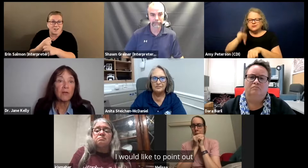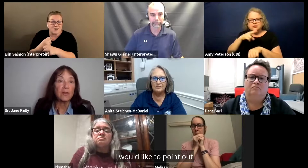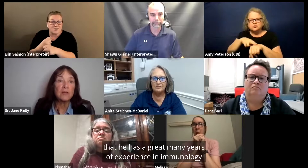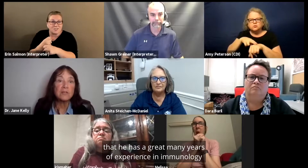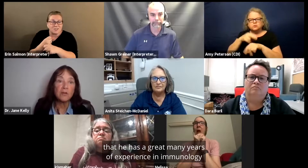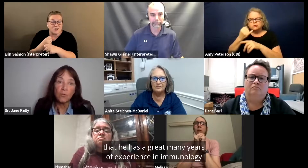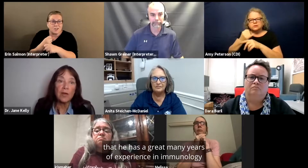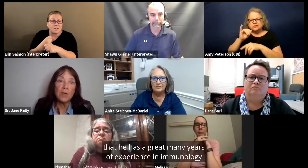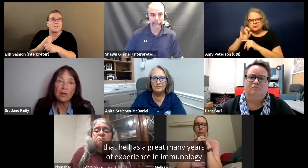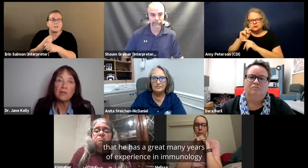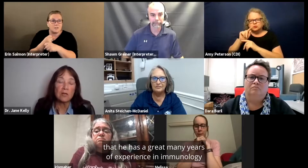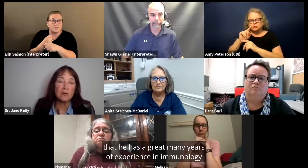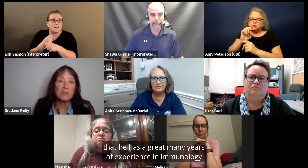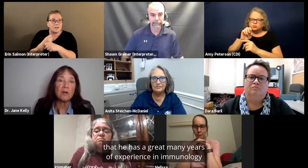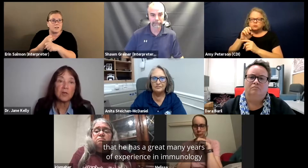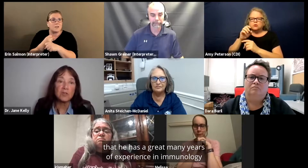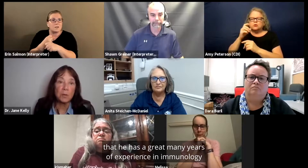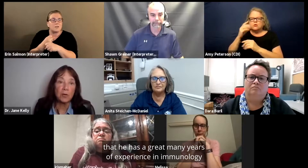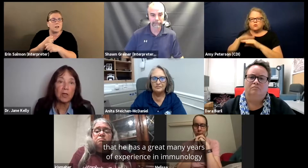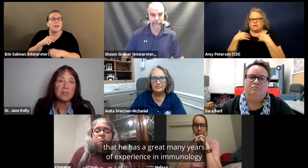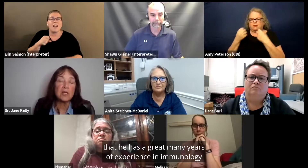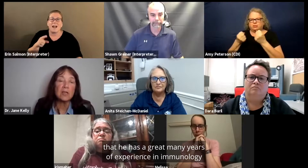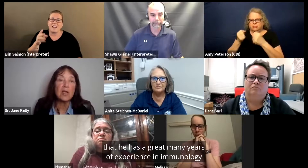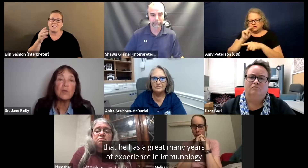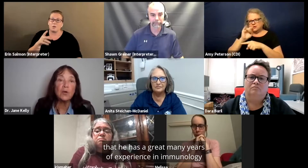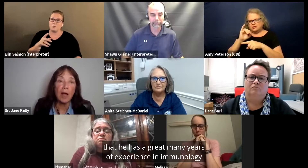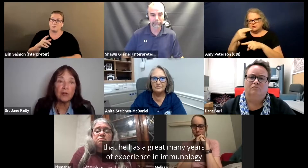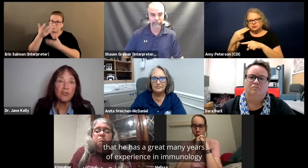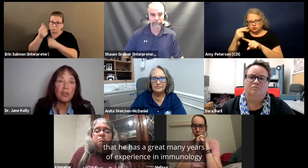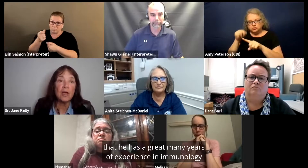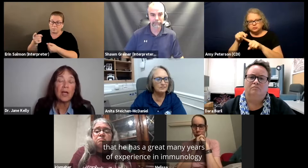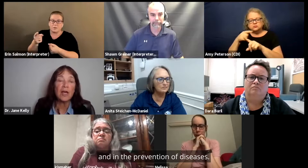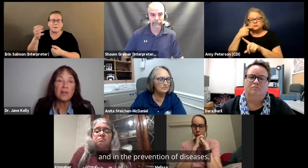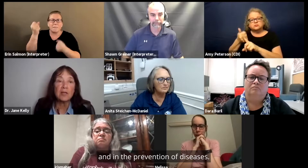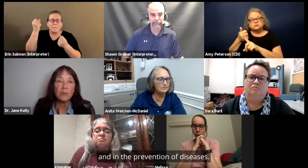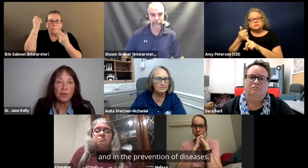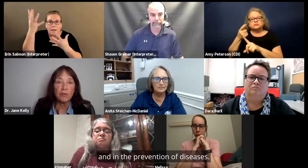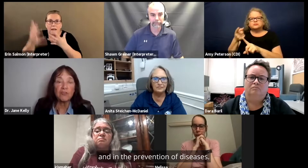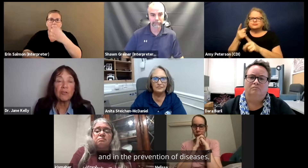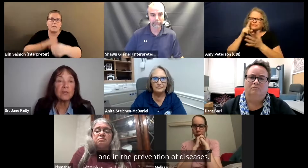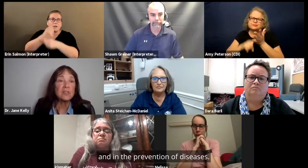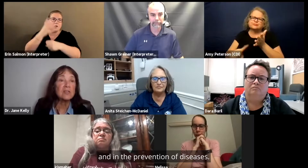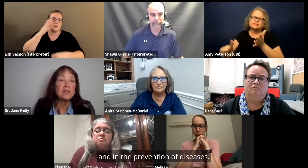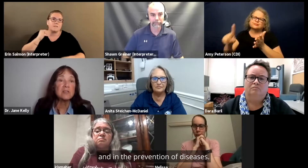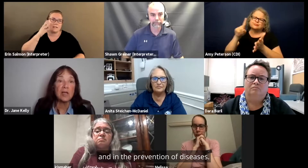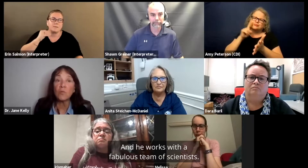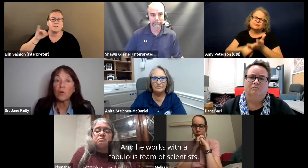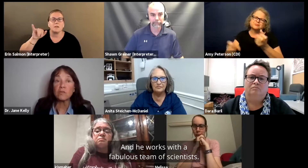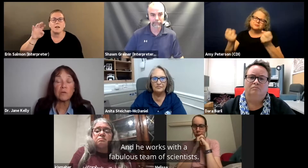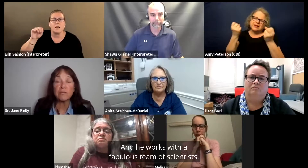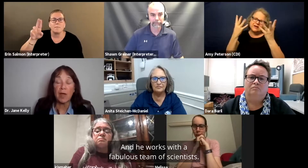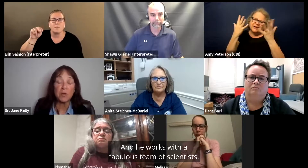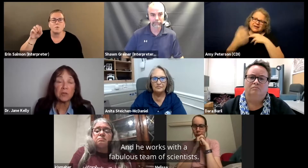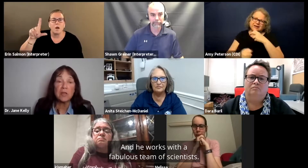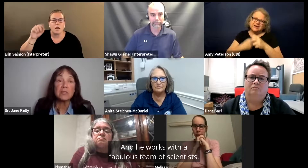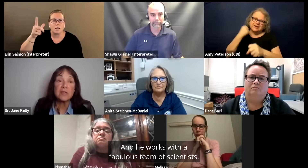point out that he has a great many years of experience in immunology and in the prevention of diseases, and he works